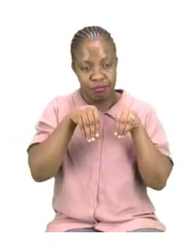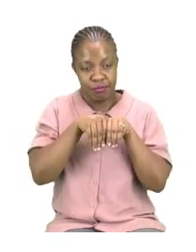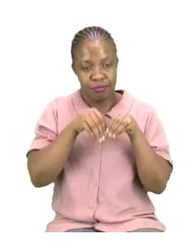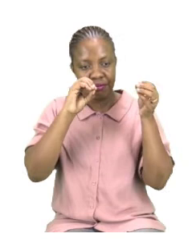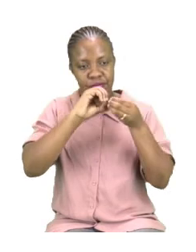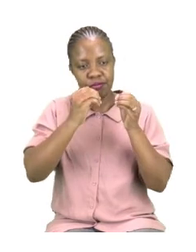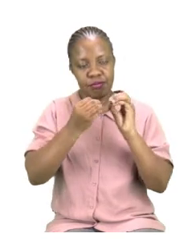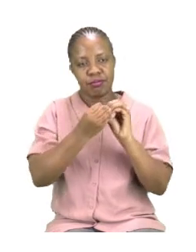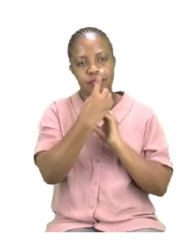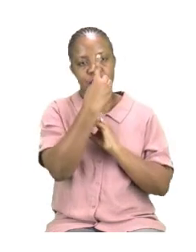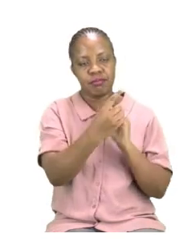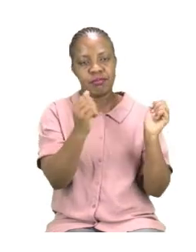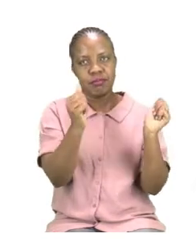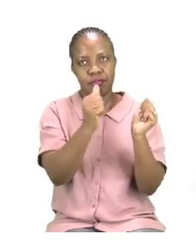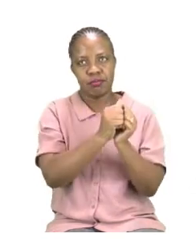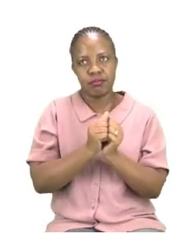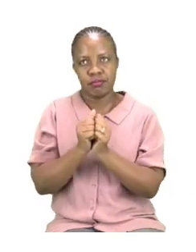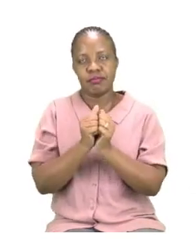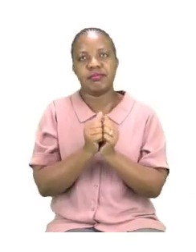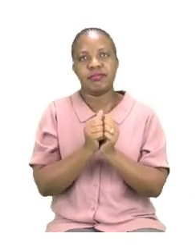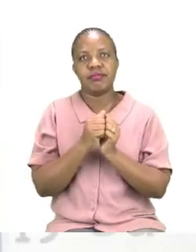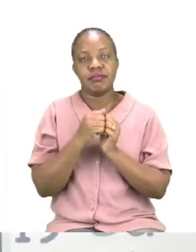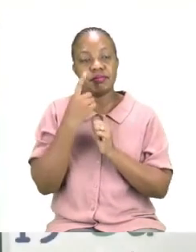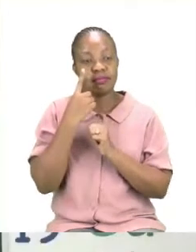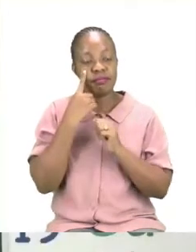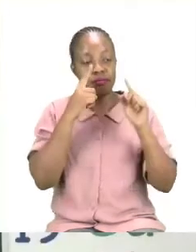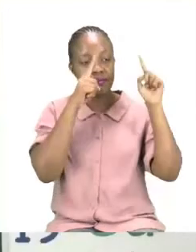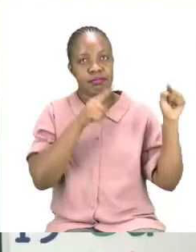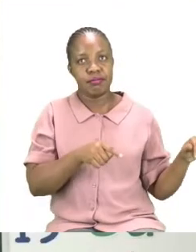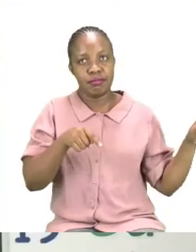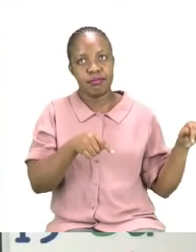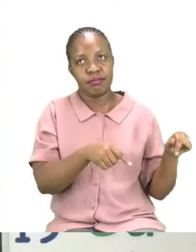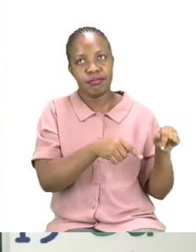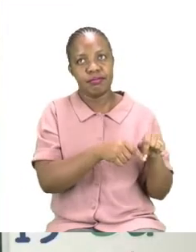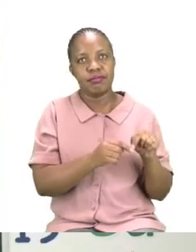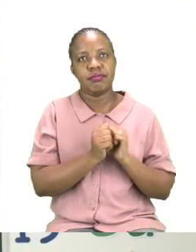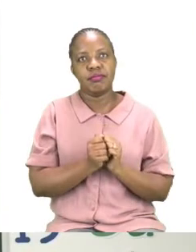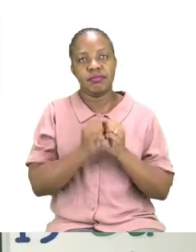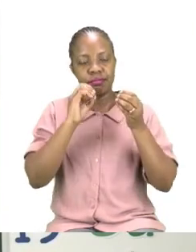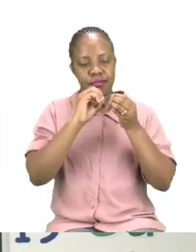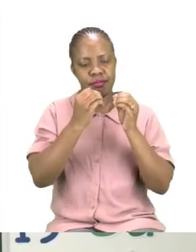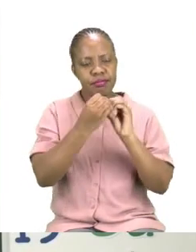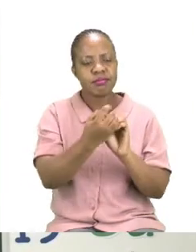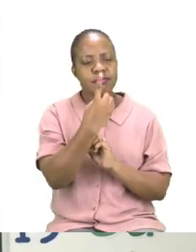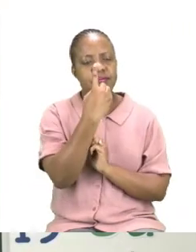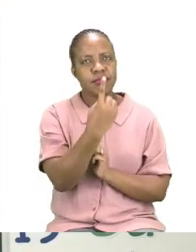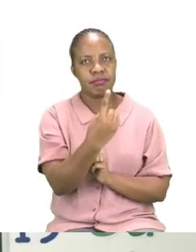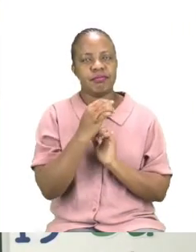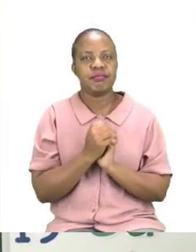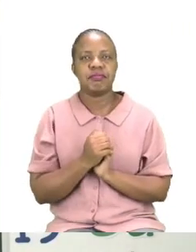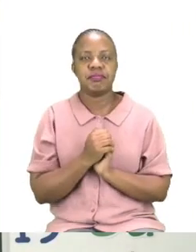together. Let us take a good look at the board. Number 1 says